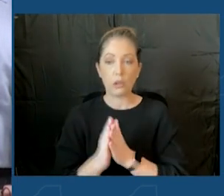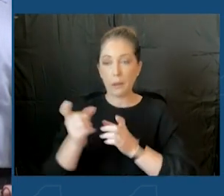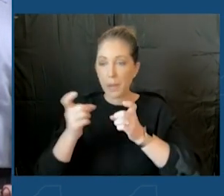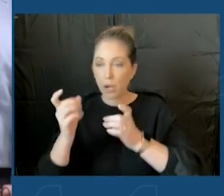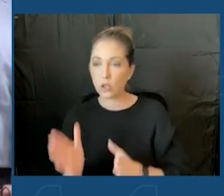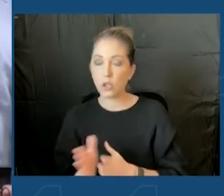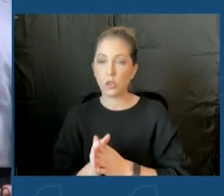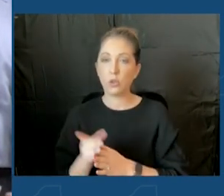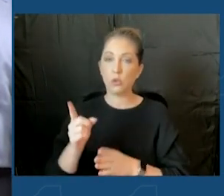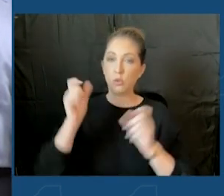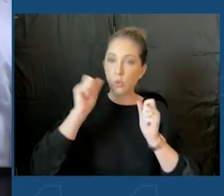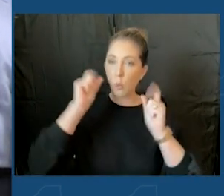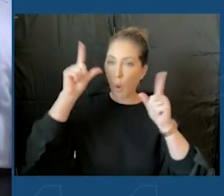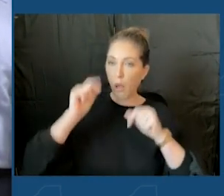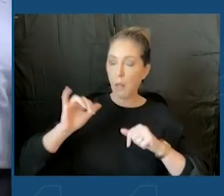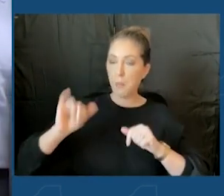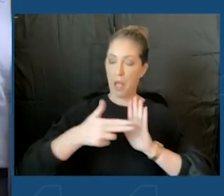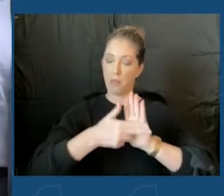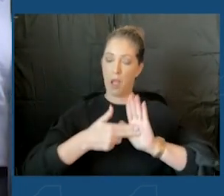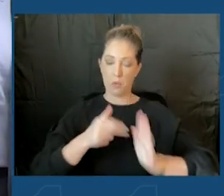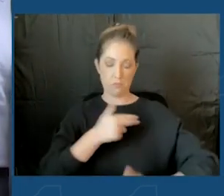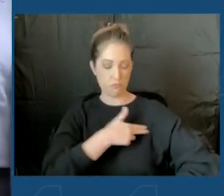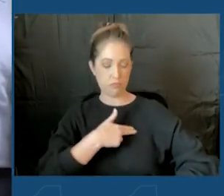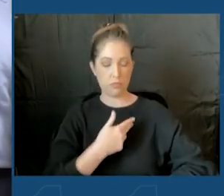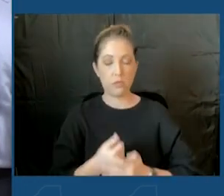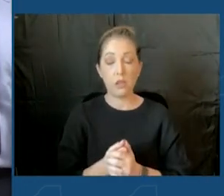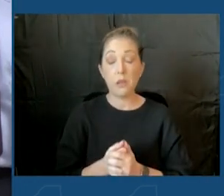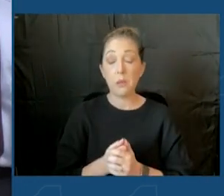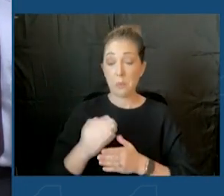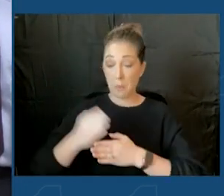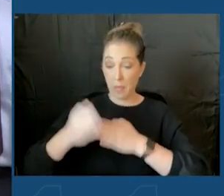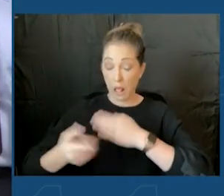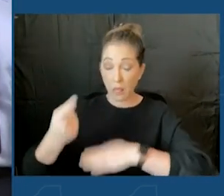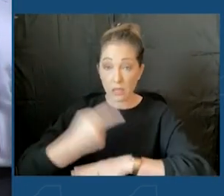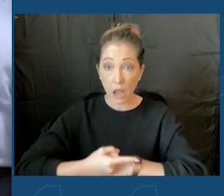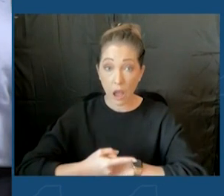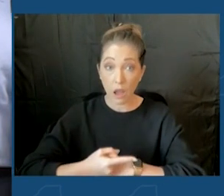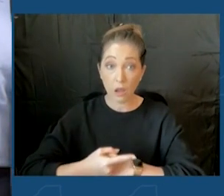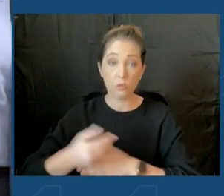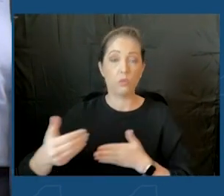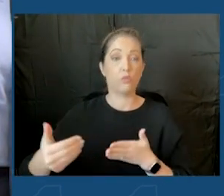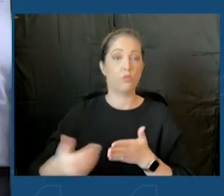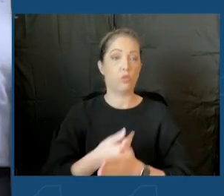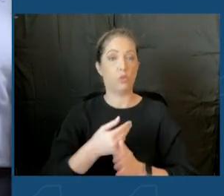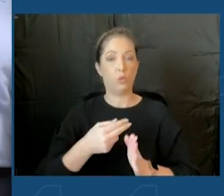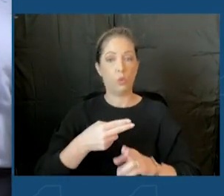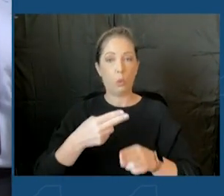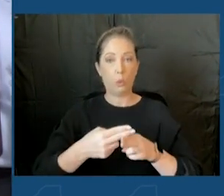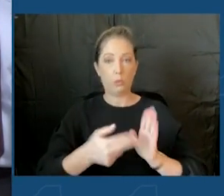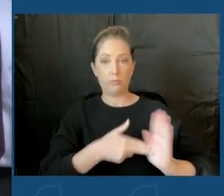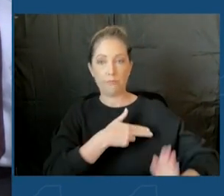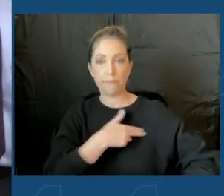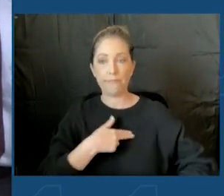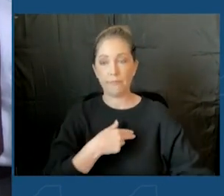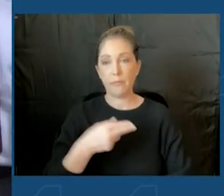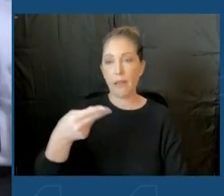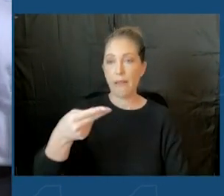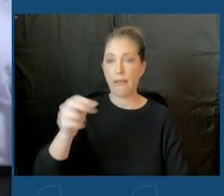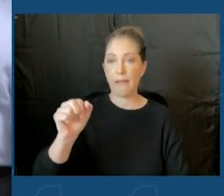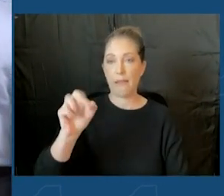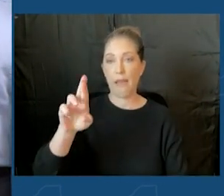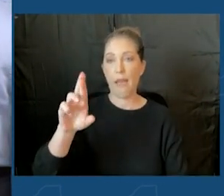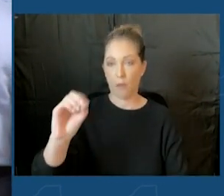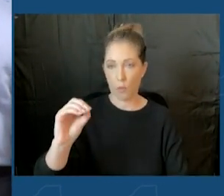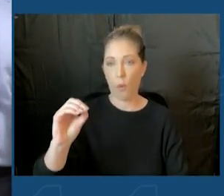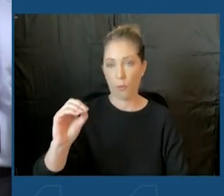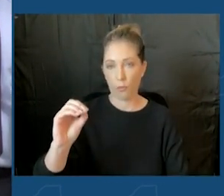up, by the end of the day, you also had a new title. And that was our hero. You were our heroes. And none of you